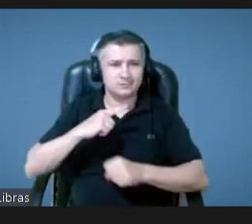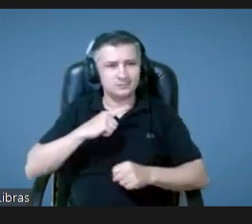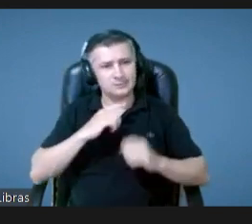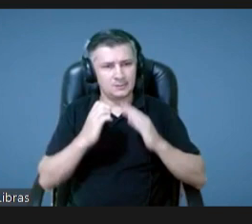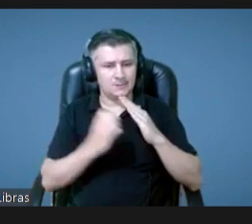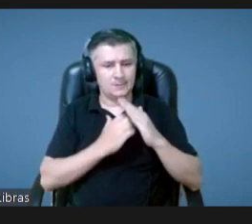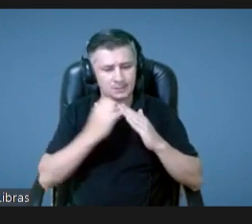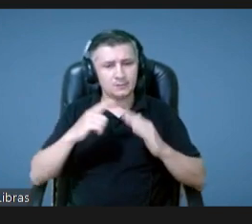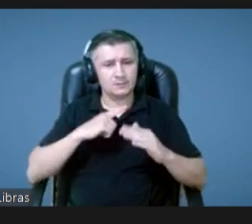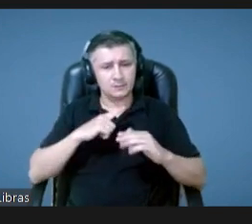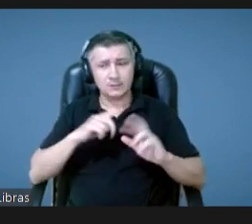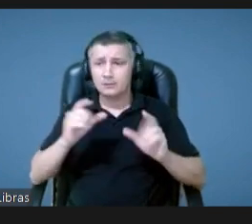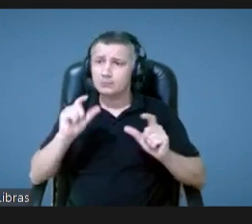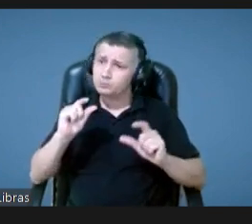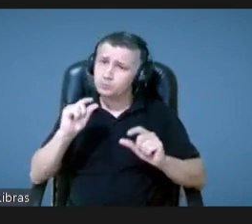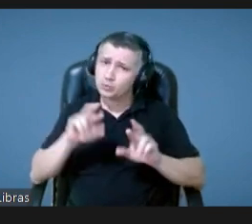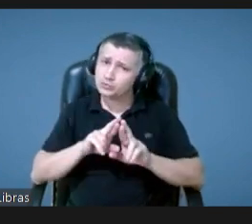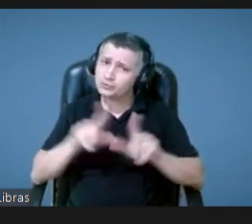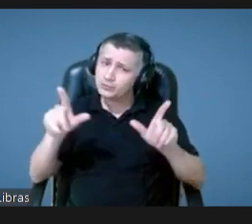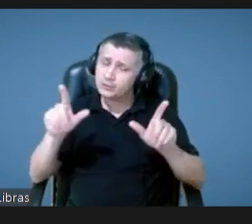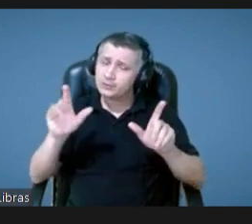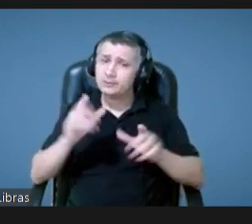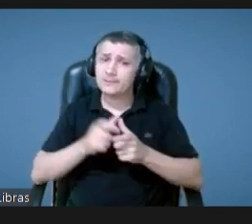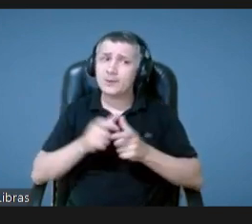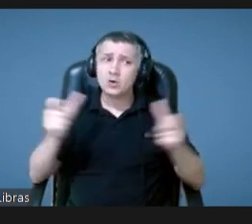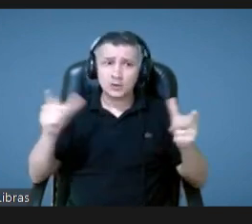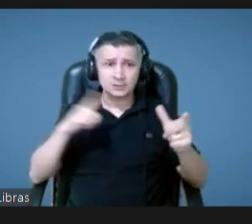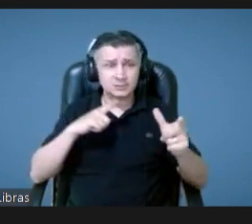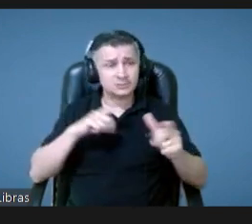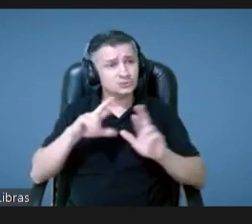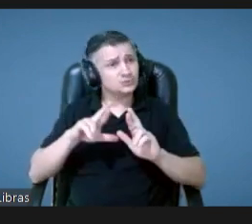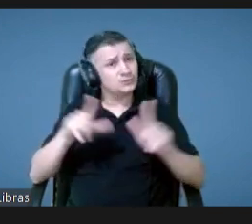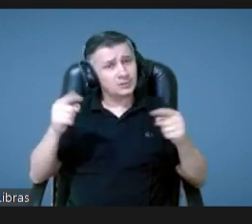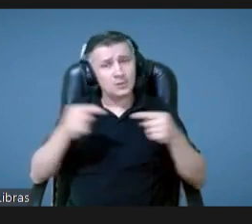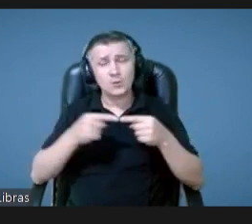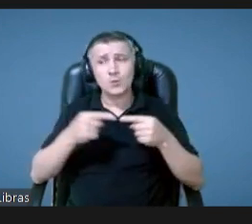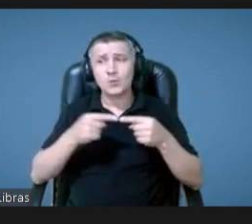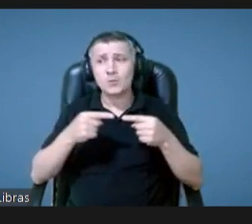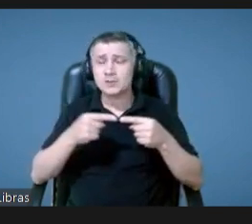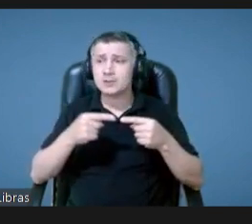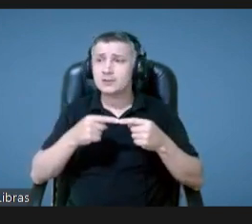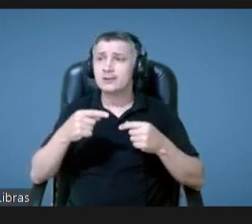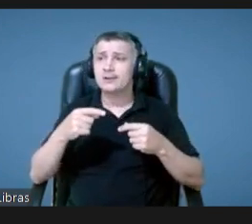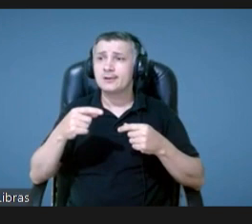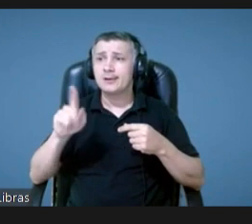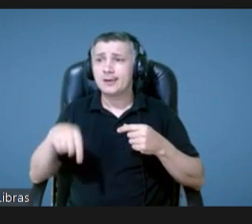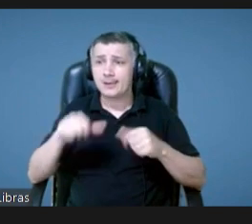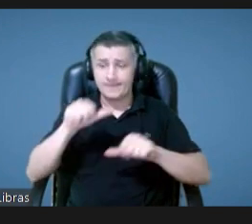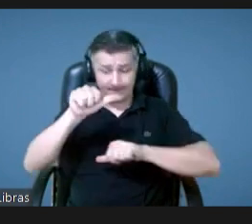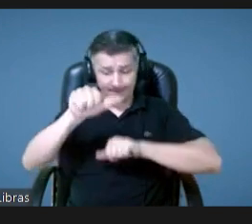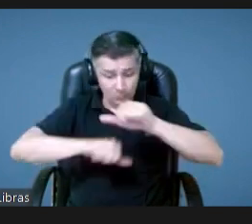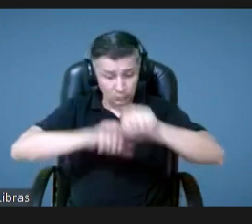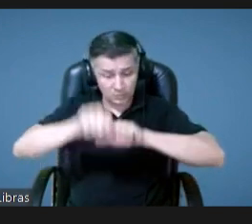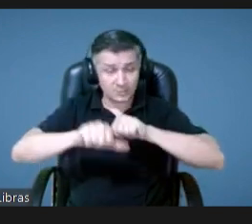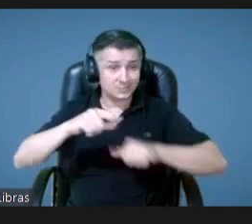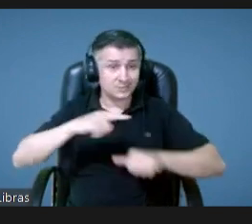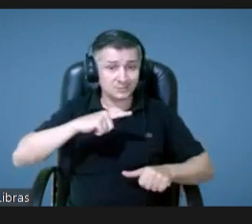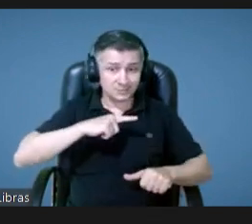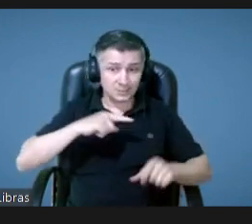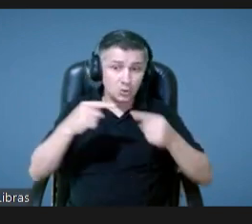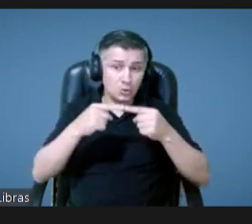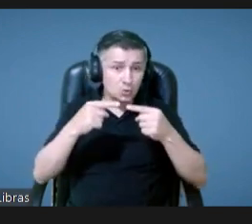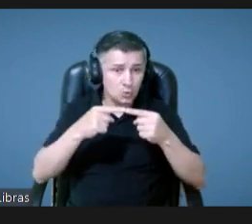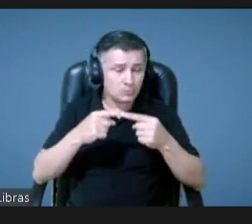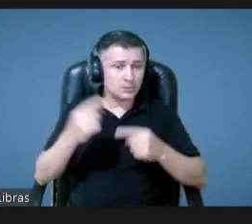area. When we look at the real estate development area, things were different, and this has to